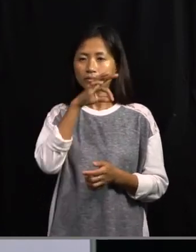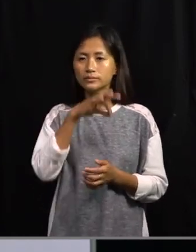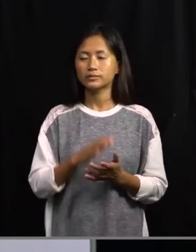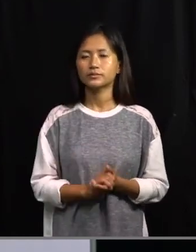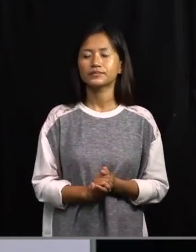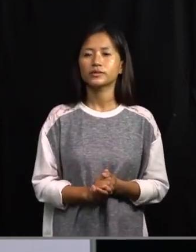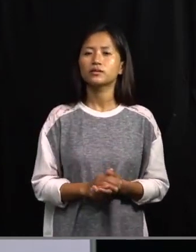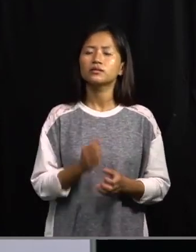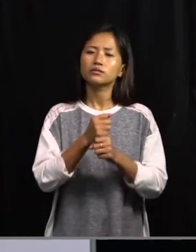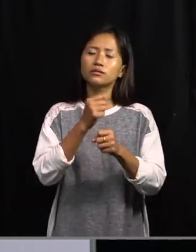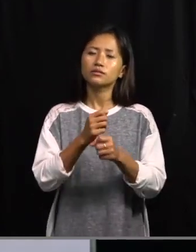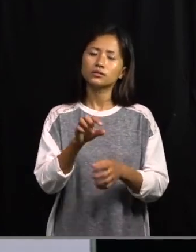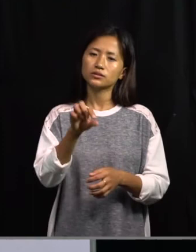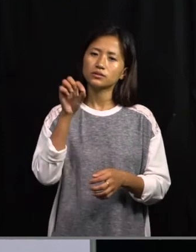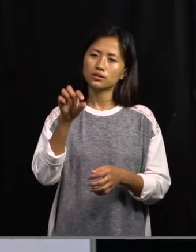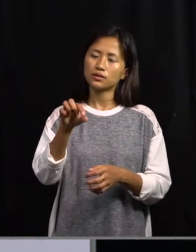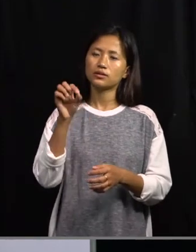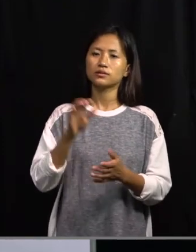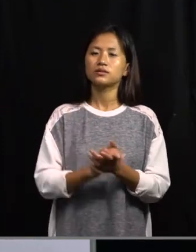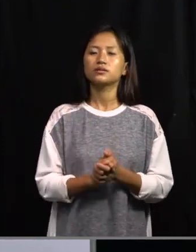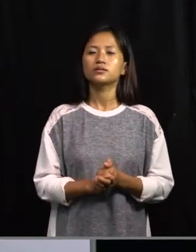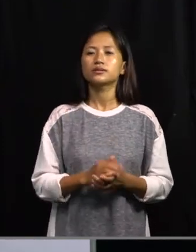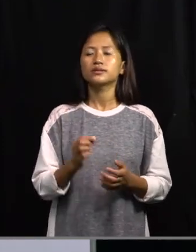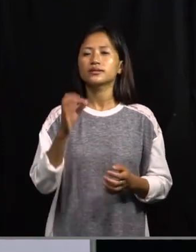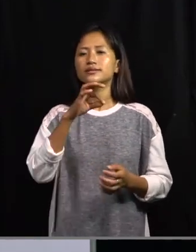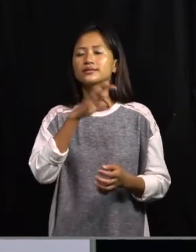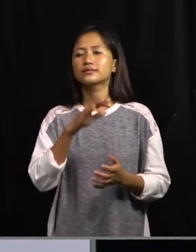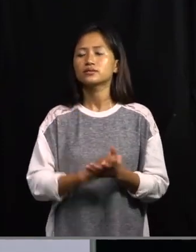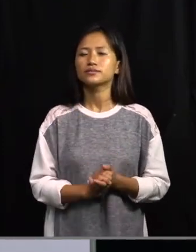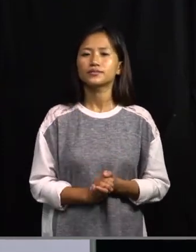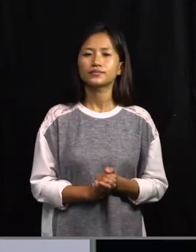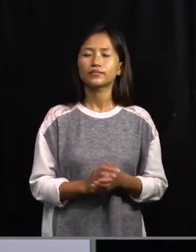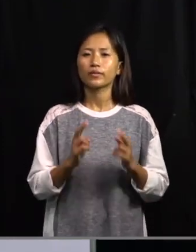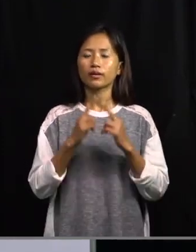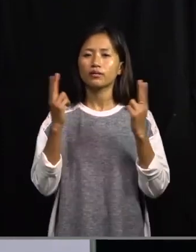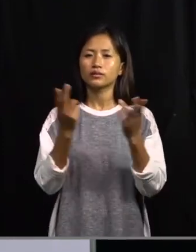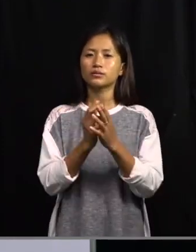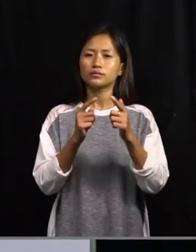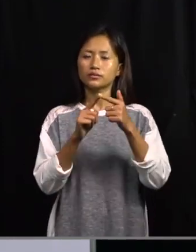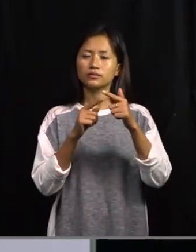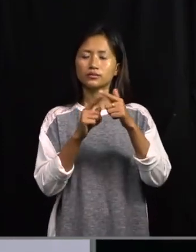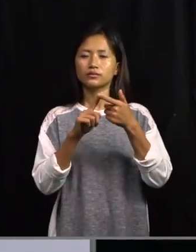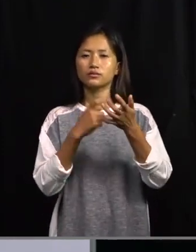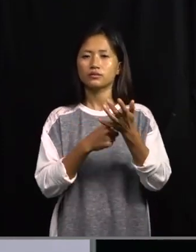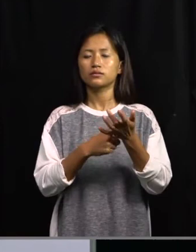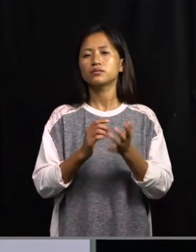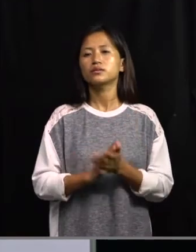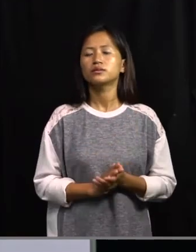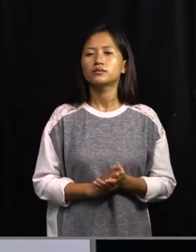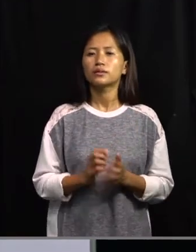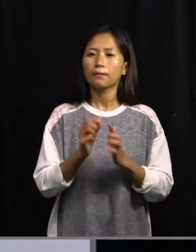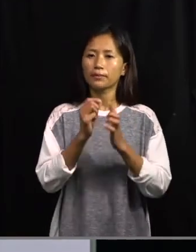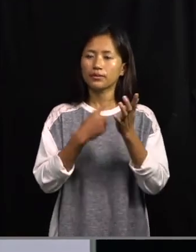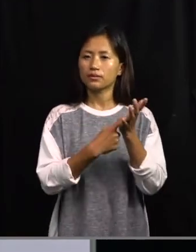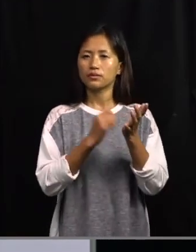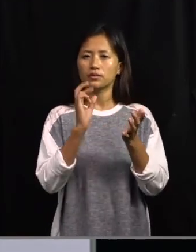just collect the interest rate from the state and union territories. Simple as that. They just collect the interest, but the principal amount